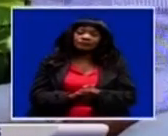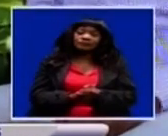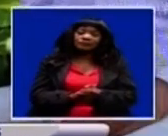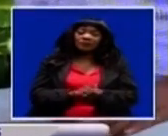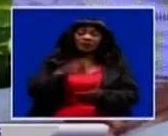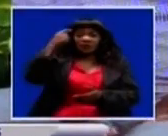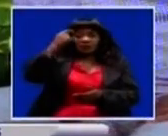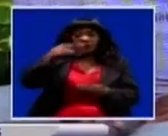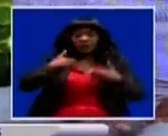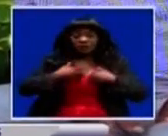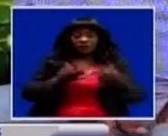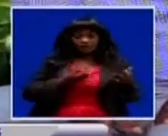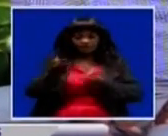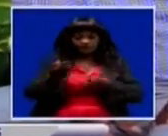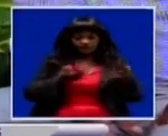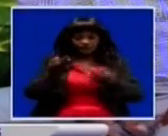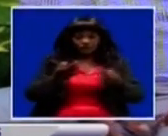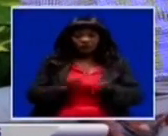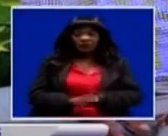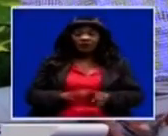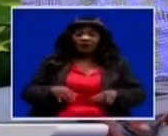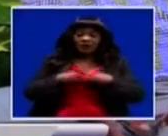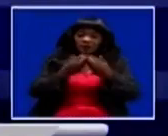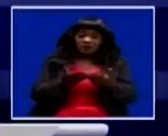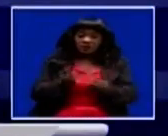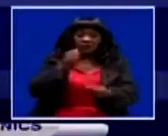facility. We've been working closely with the church leadership.